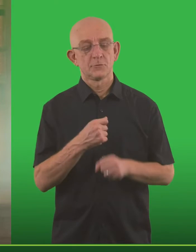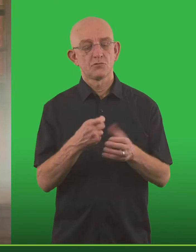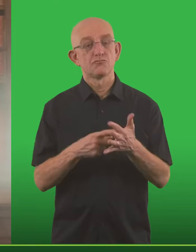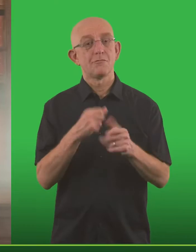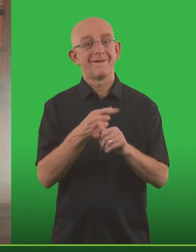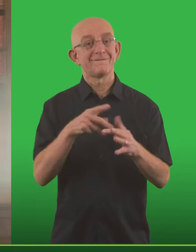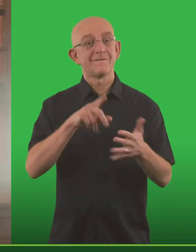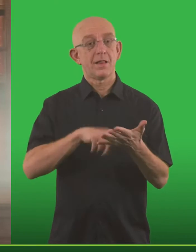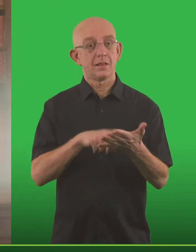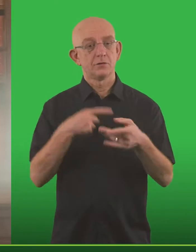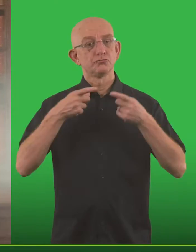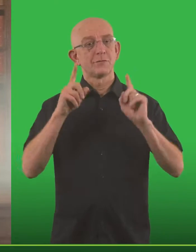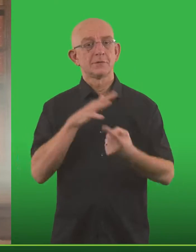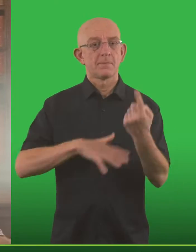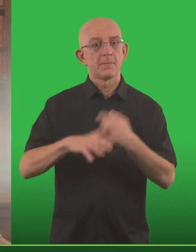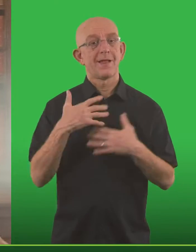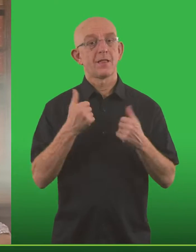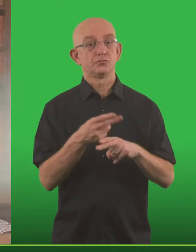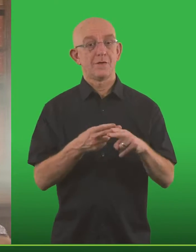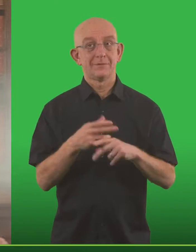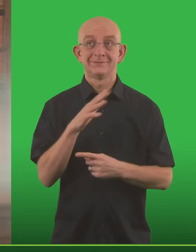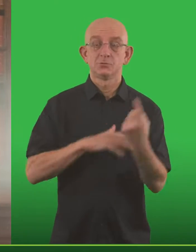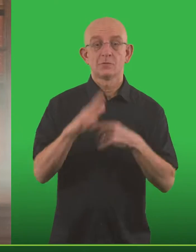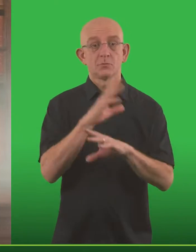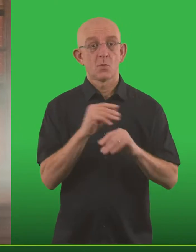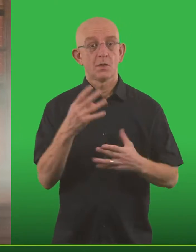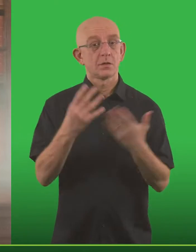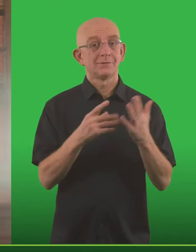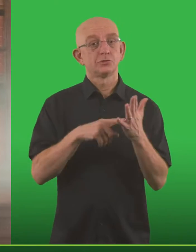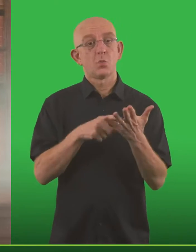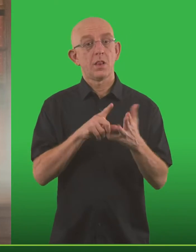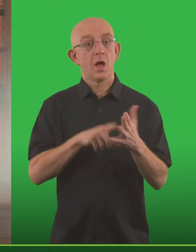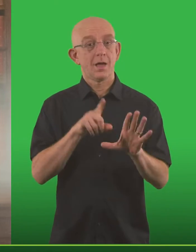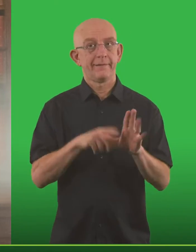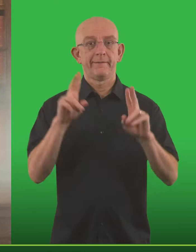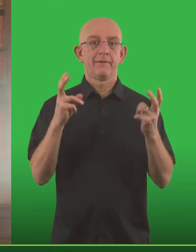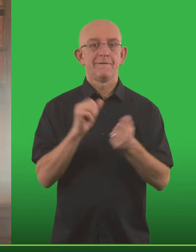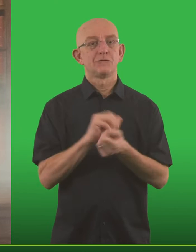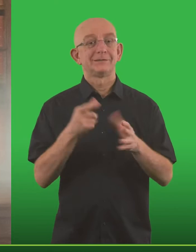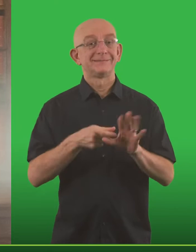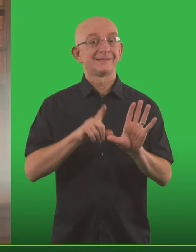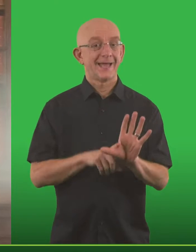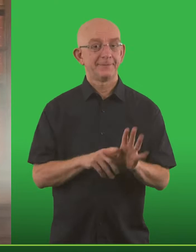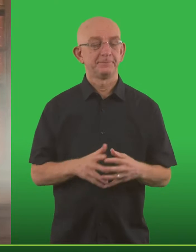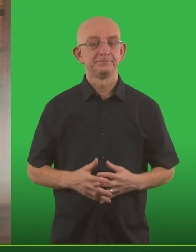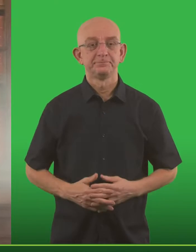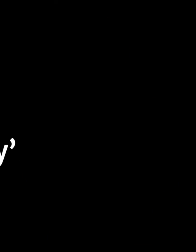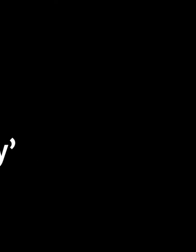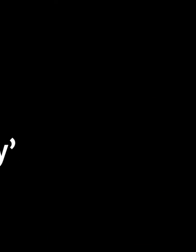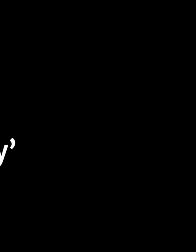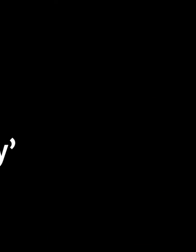Hi, my name is Greg Fellow, I'm Director of Public Health in Sheffield. This is the situation report as of today, the 19th of July, so-called Freedom